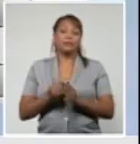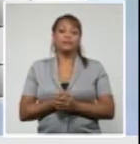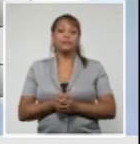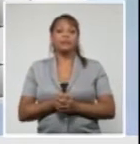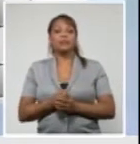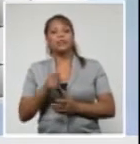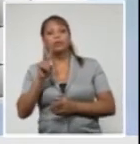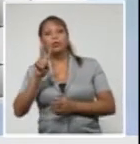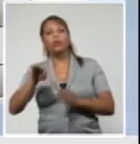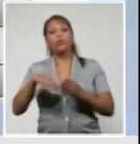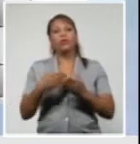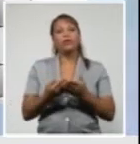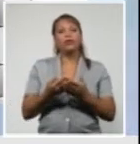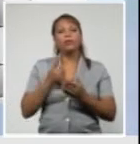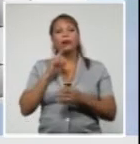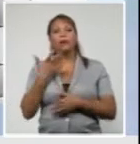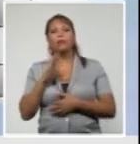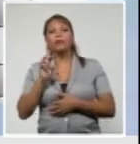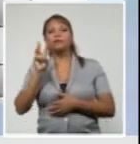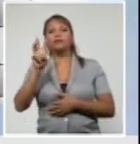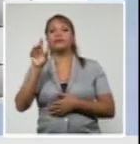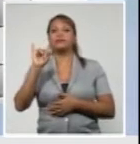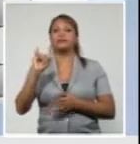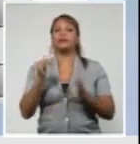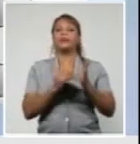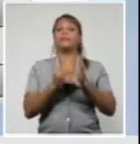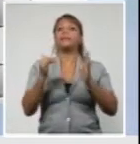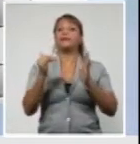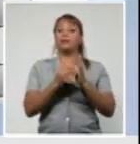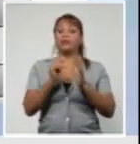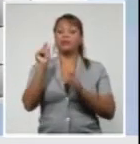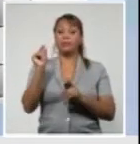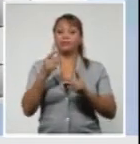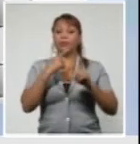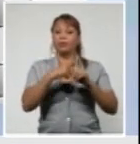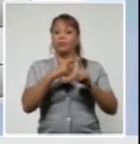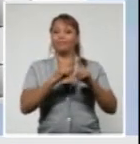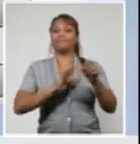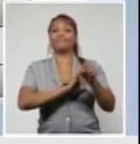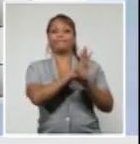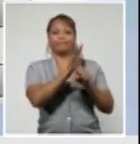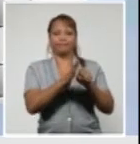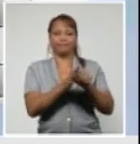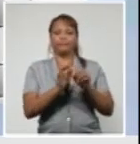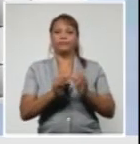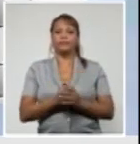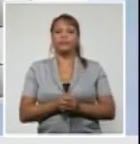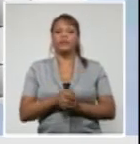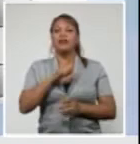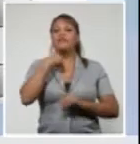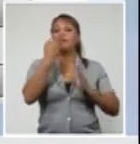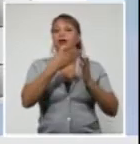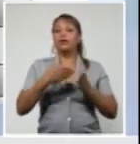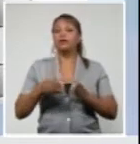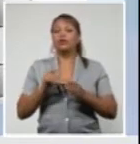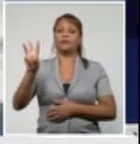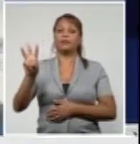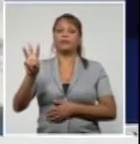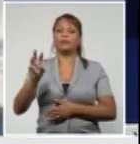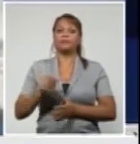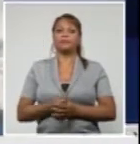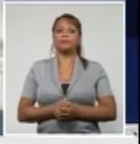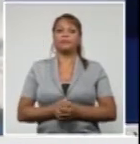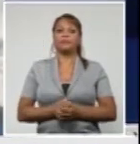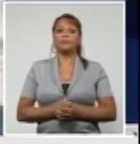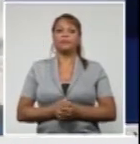1,042,398 COVID-19 fatalities and a mortality rate of 2.93%.